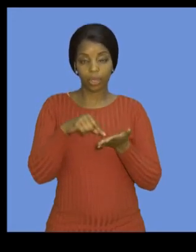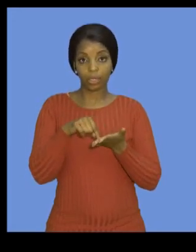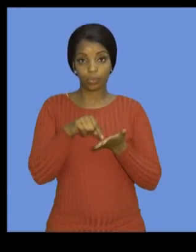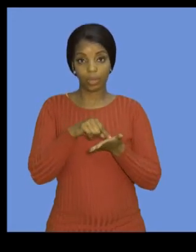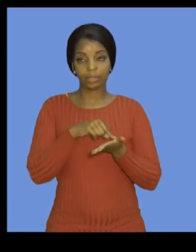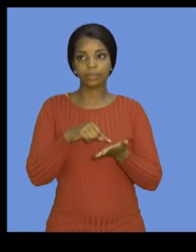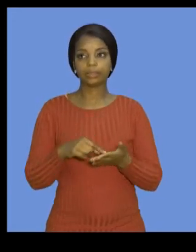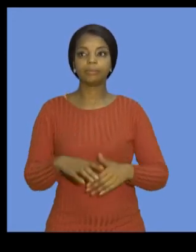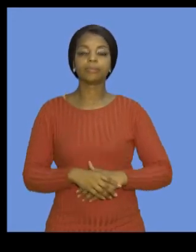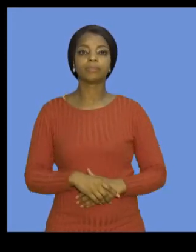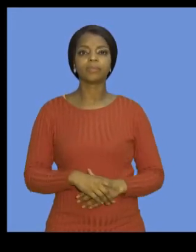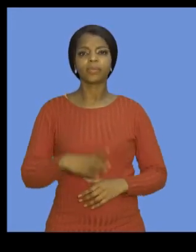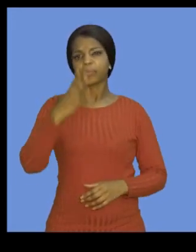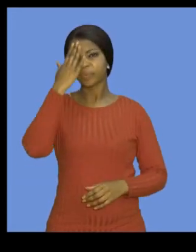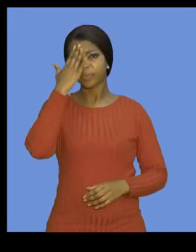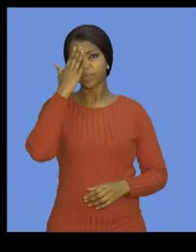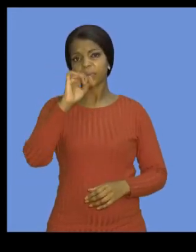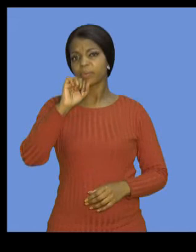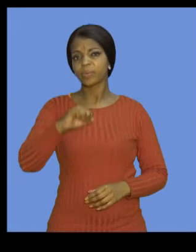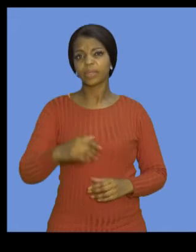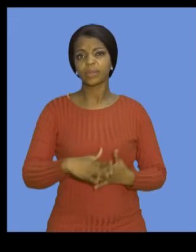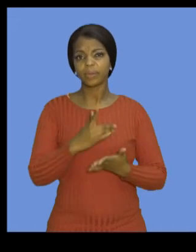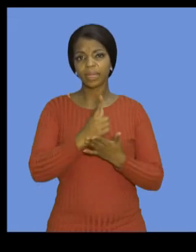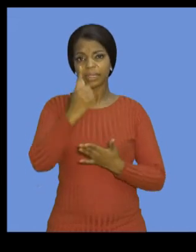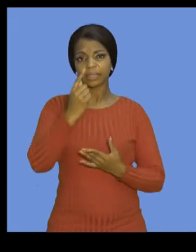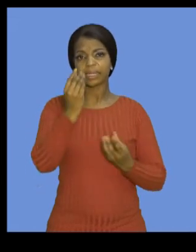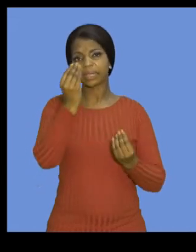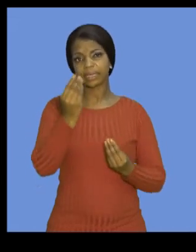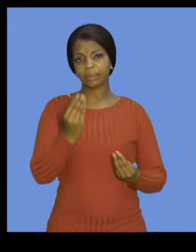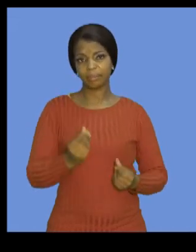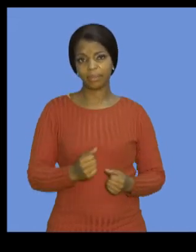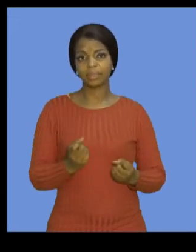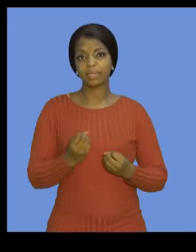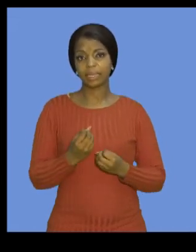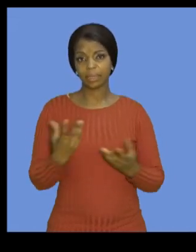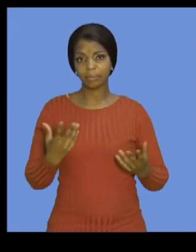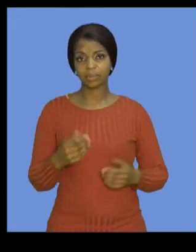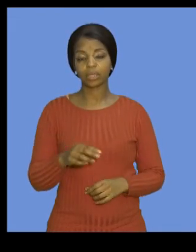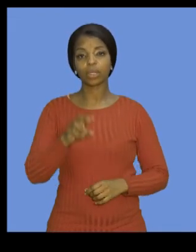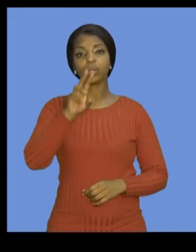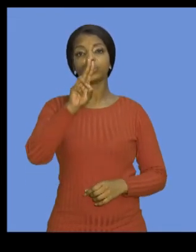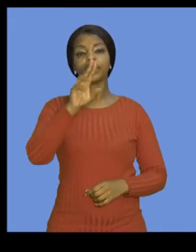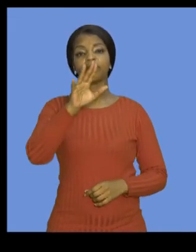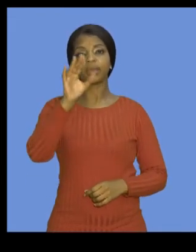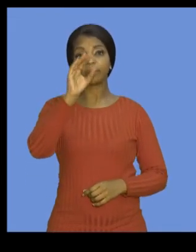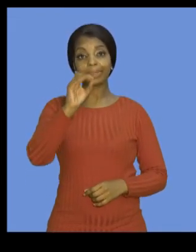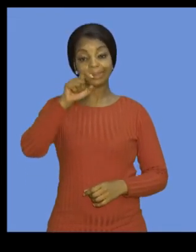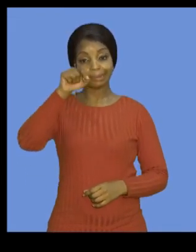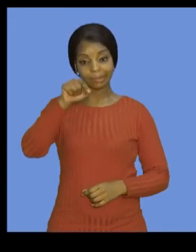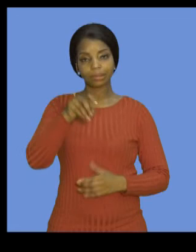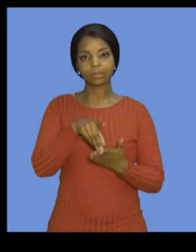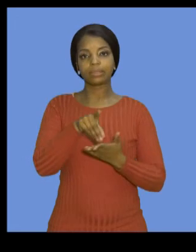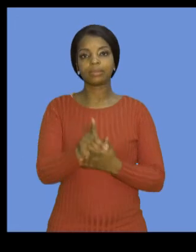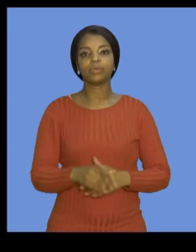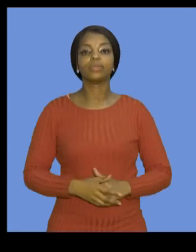that quickly. So we know that the selling price is that, the deposit is 25% of that, right? So we firstly need to